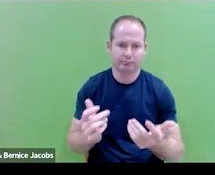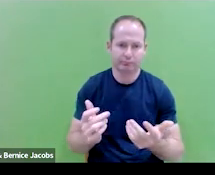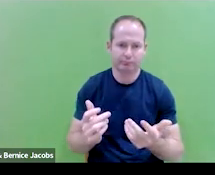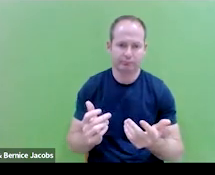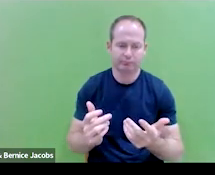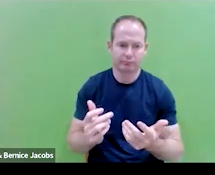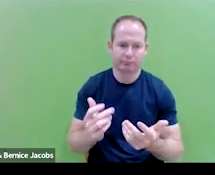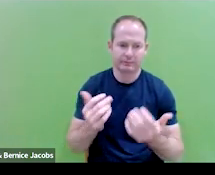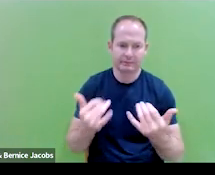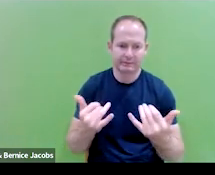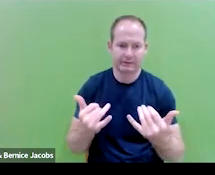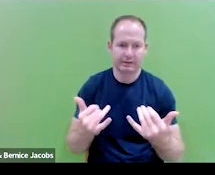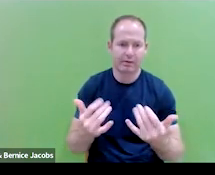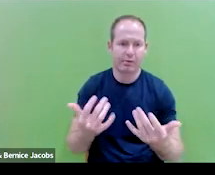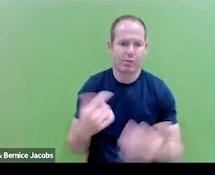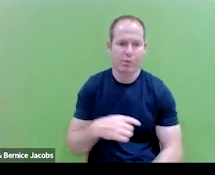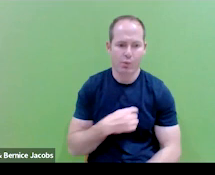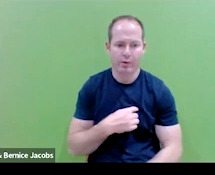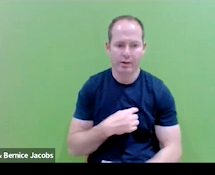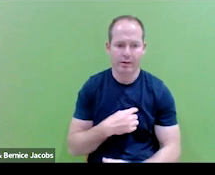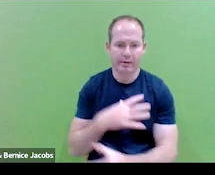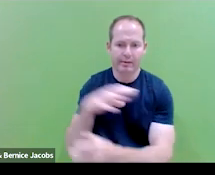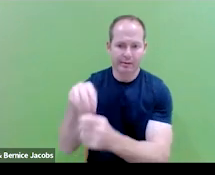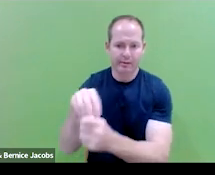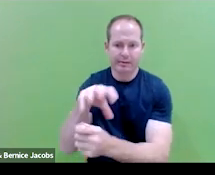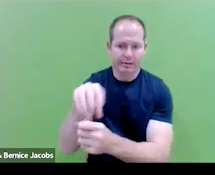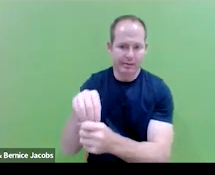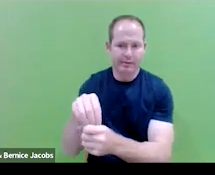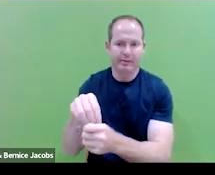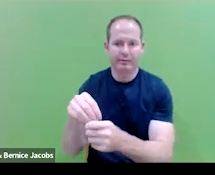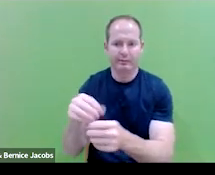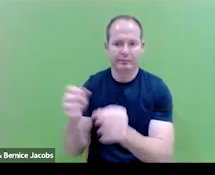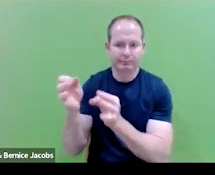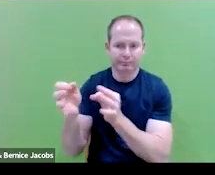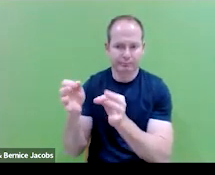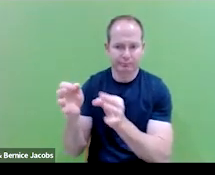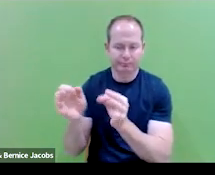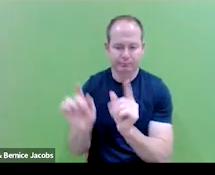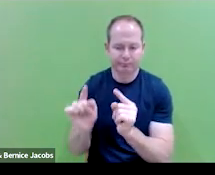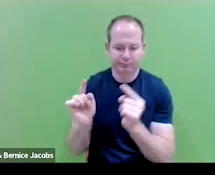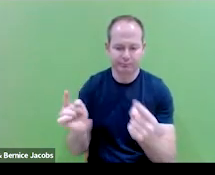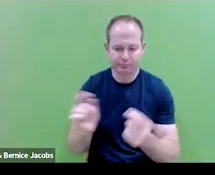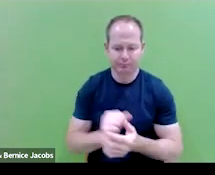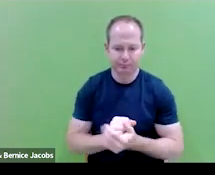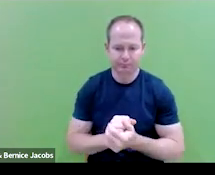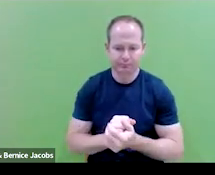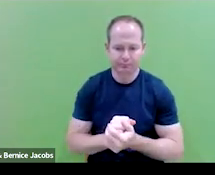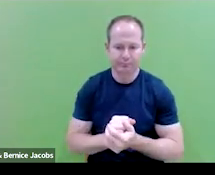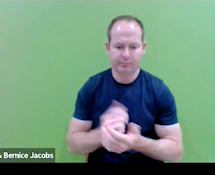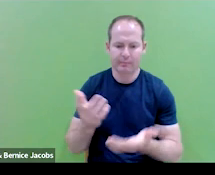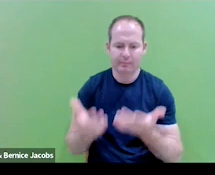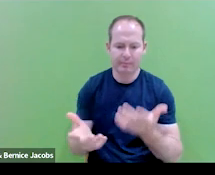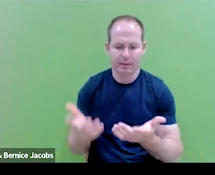into those user groups or to collaborate with them. Now, if you want to look at the participatory